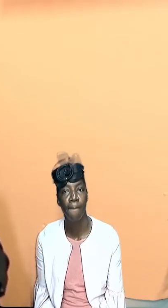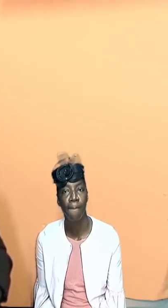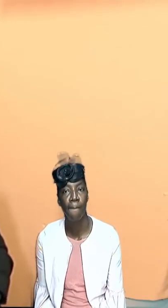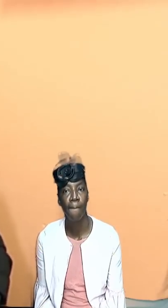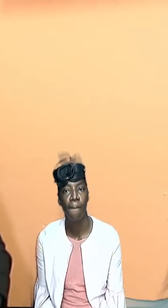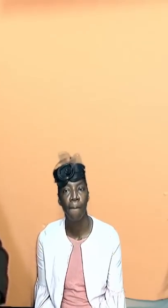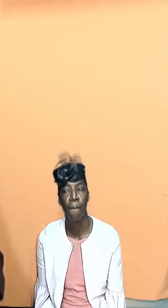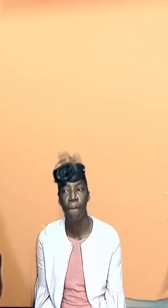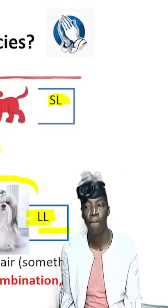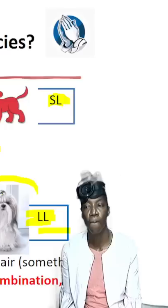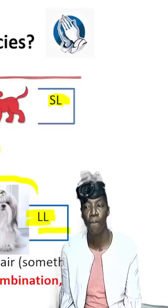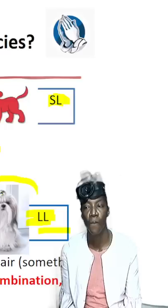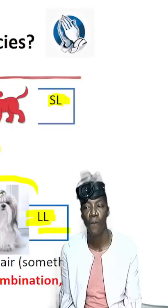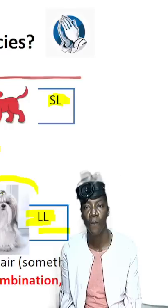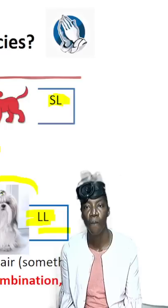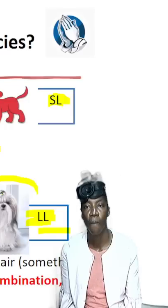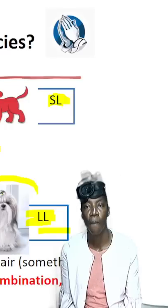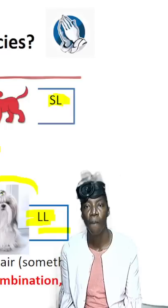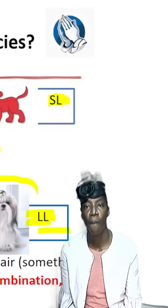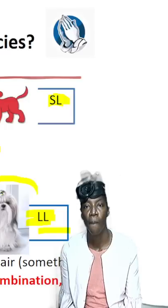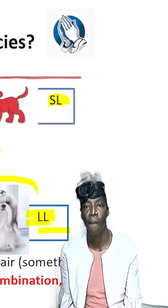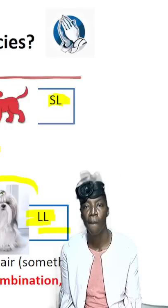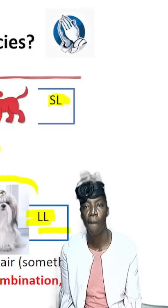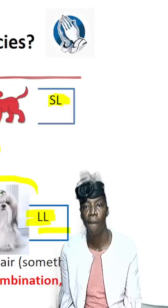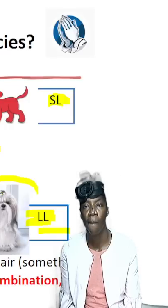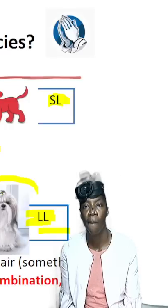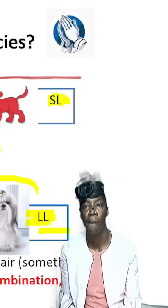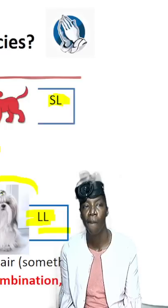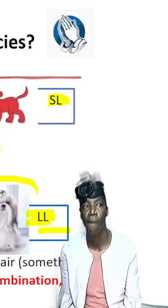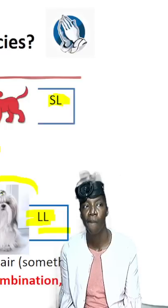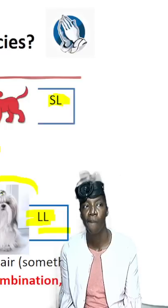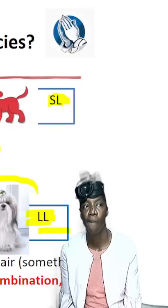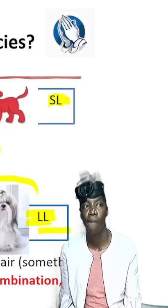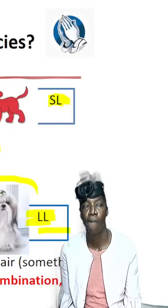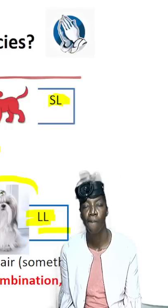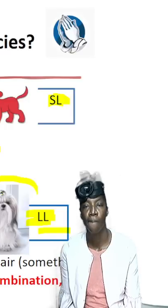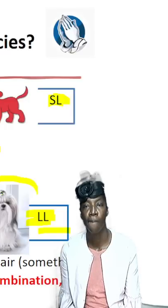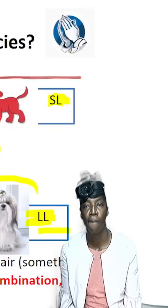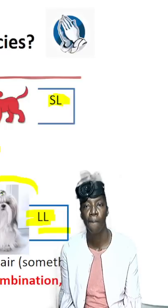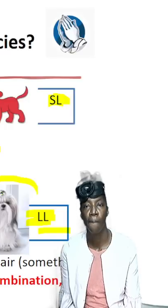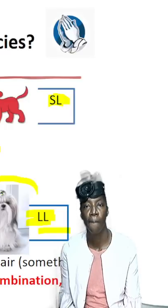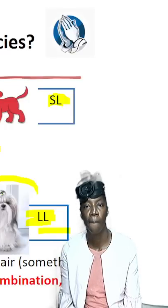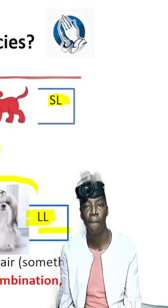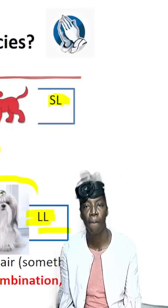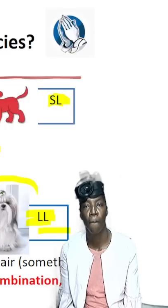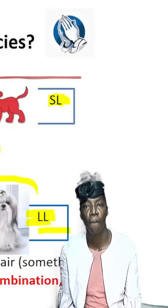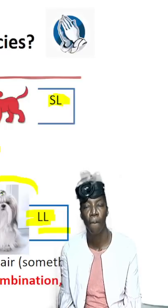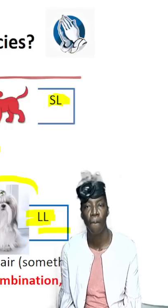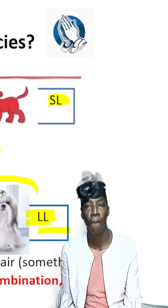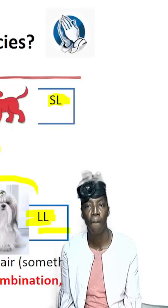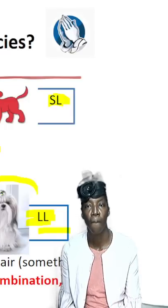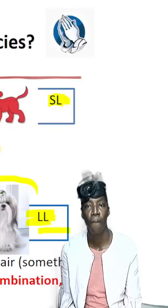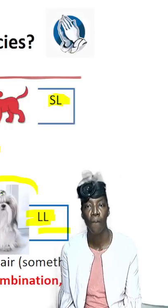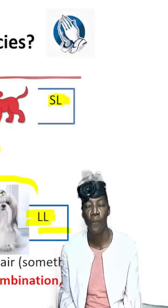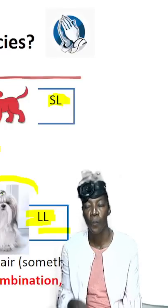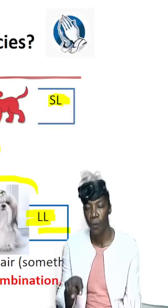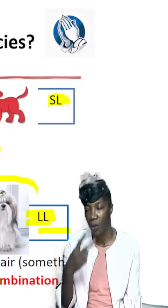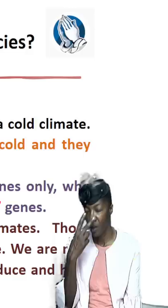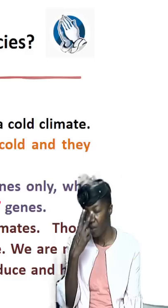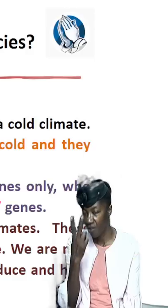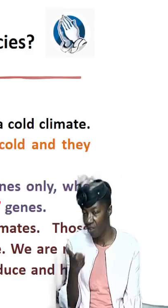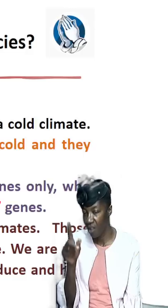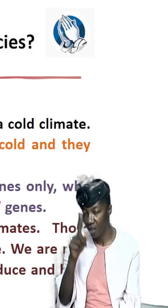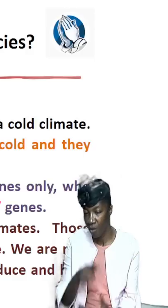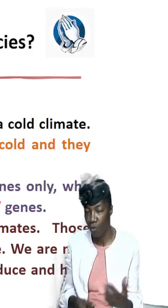want us to look at the next screen as we move on. So you would have gotten the point, and you would have seen clearly what can easily